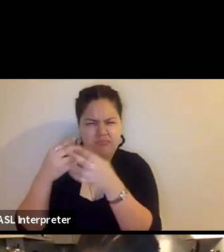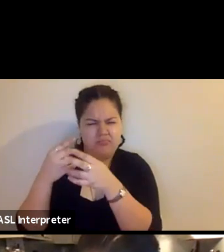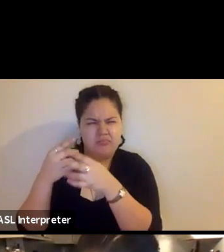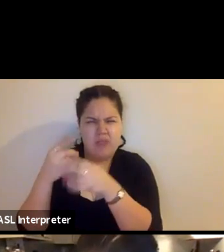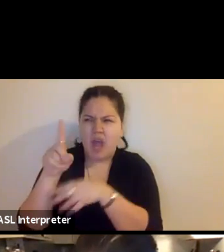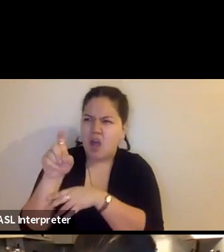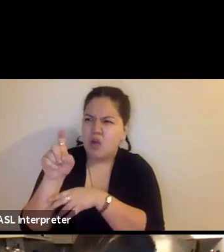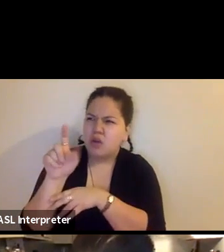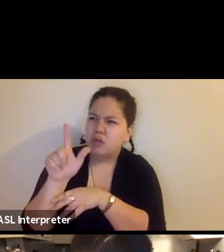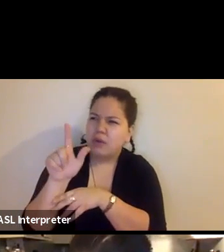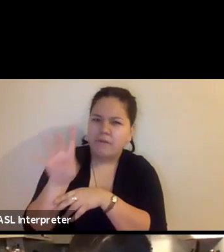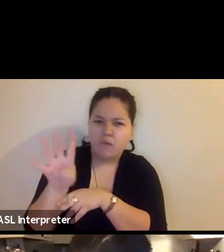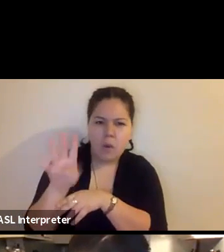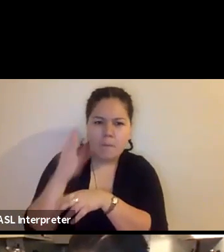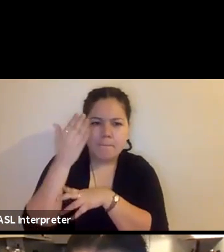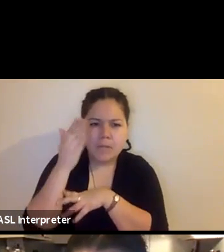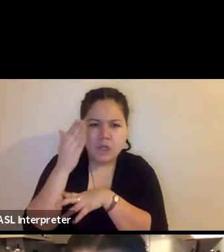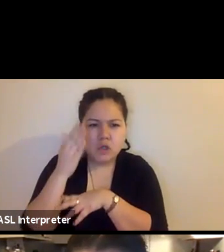124 mirrors,